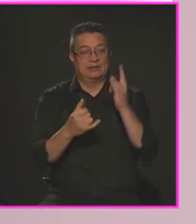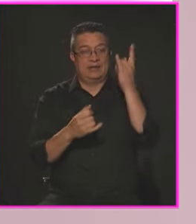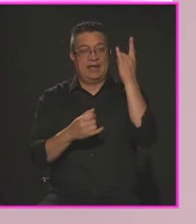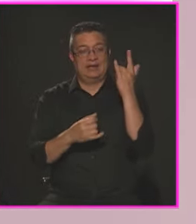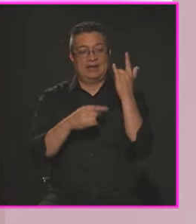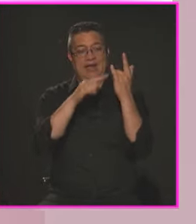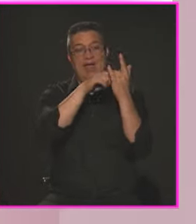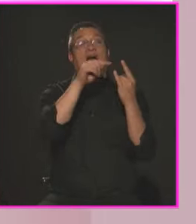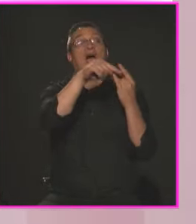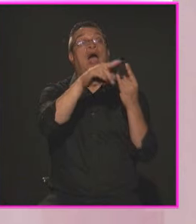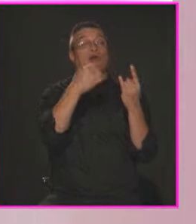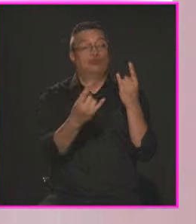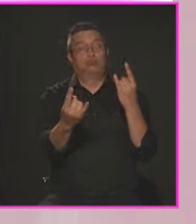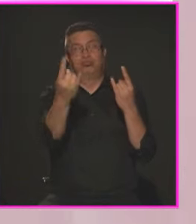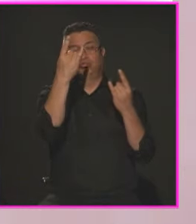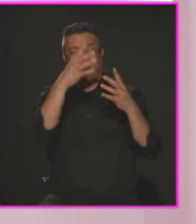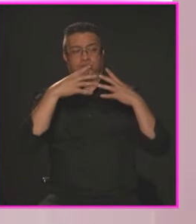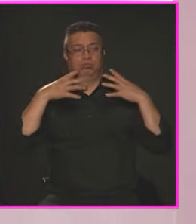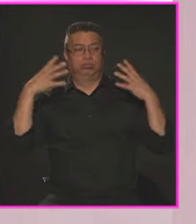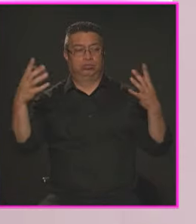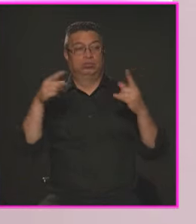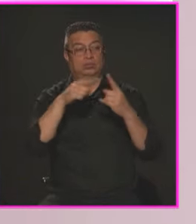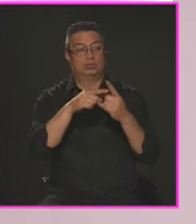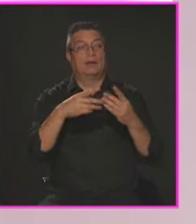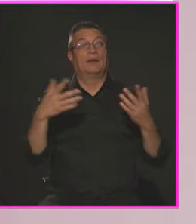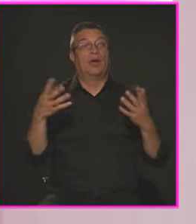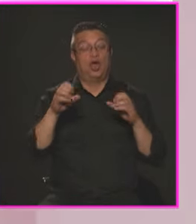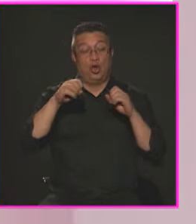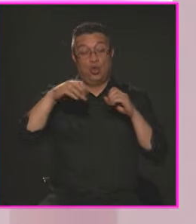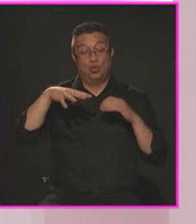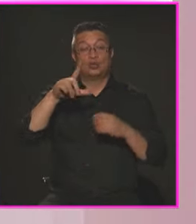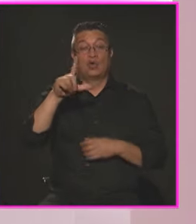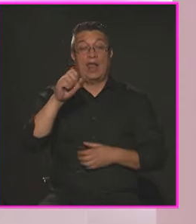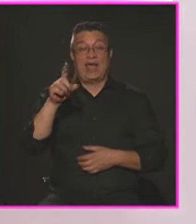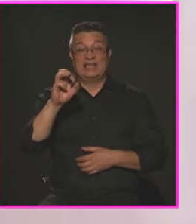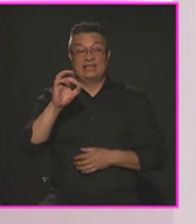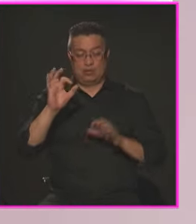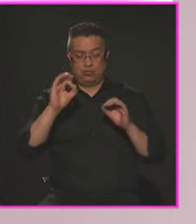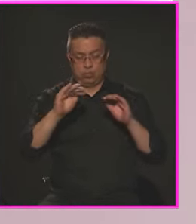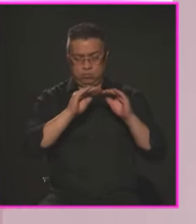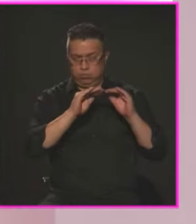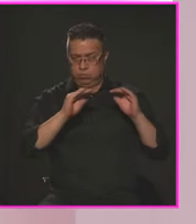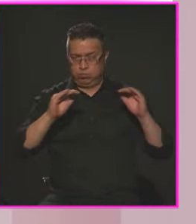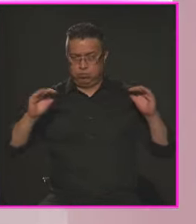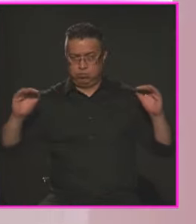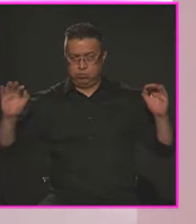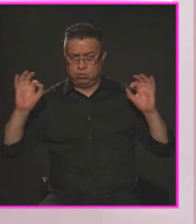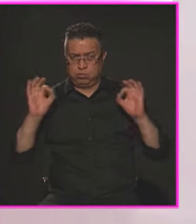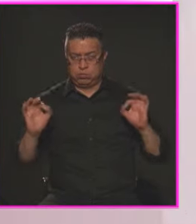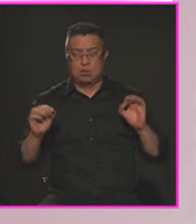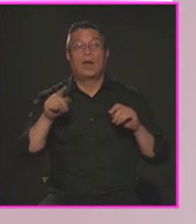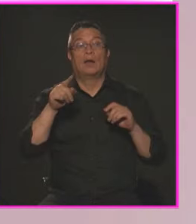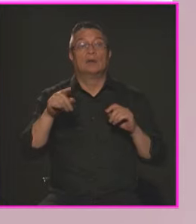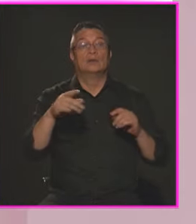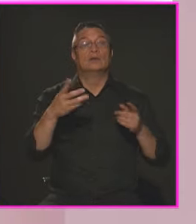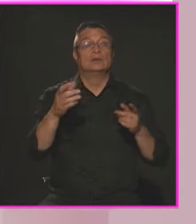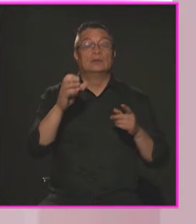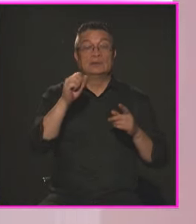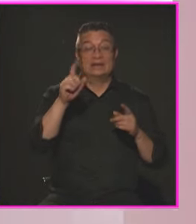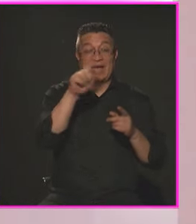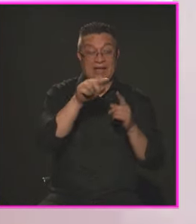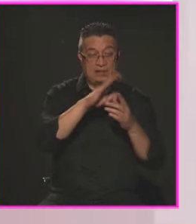kilometers long, laser light, very stable laser light, is going and from a beam splitter to the mirrors and back, and the interference